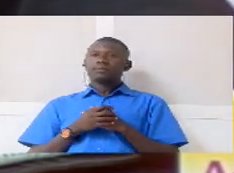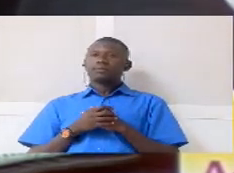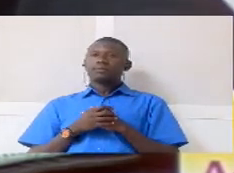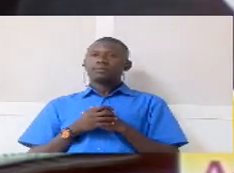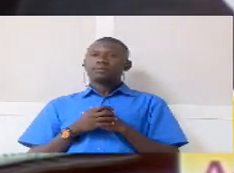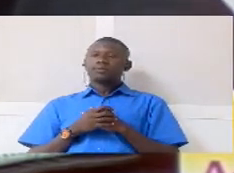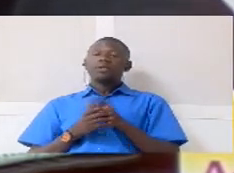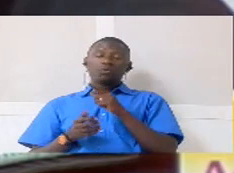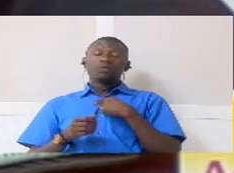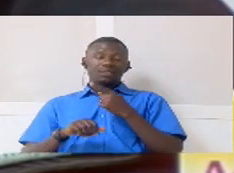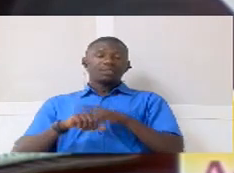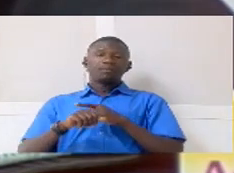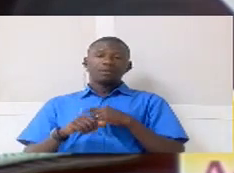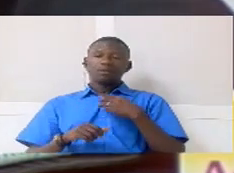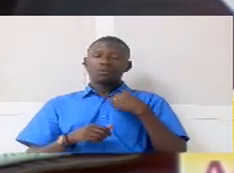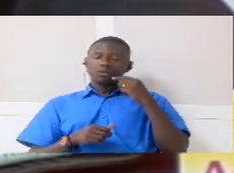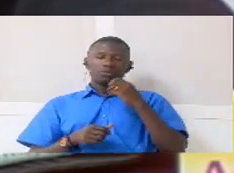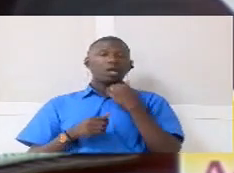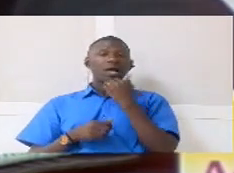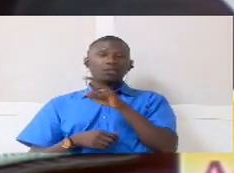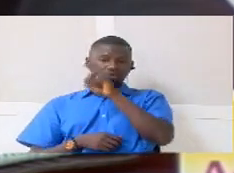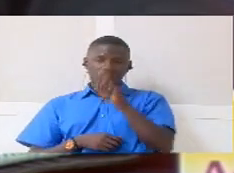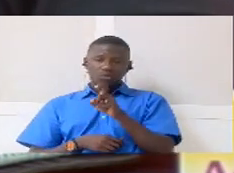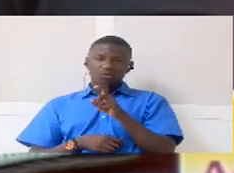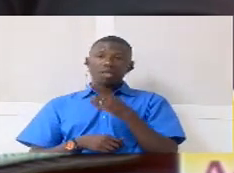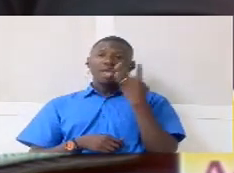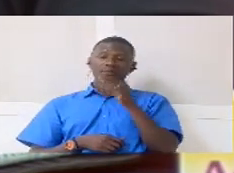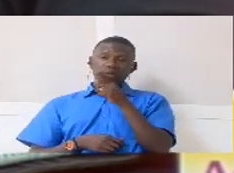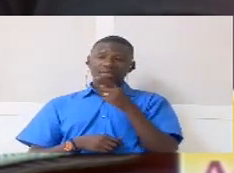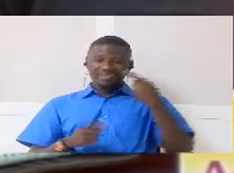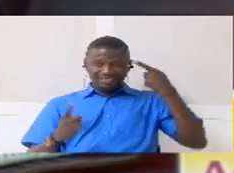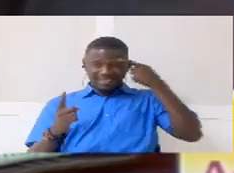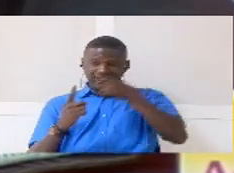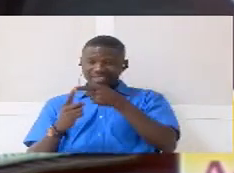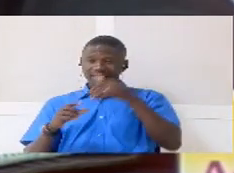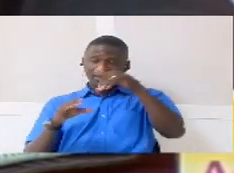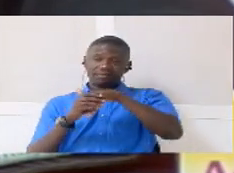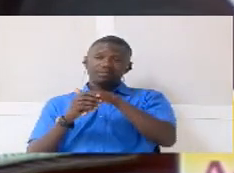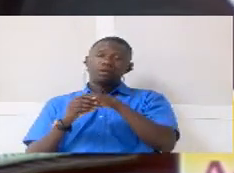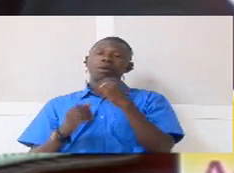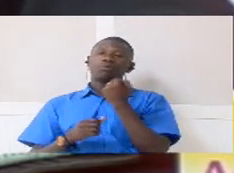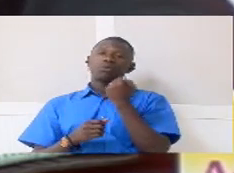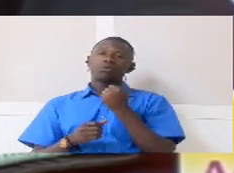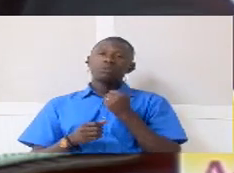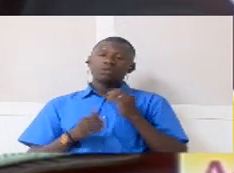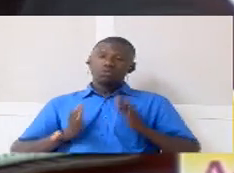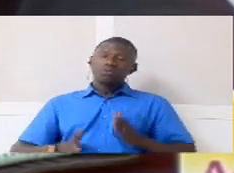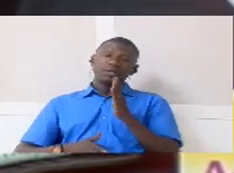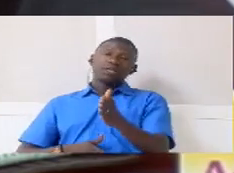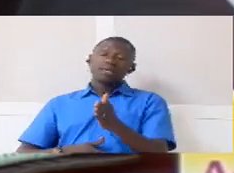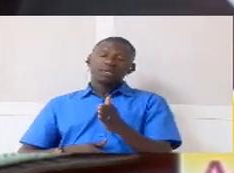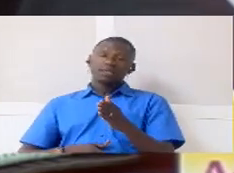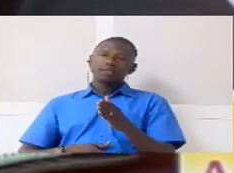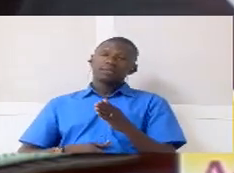directly involved. Because the Human Rights Summer Council in Geneva had negotiated with